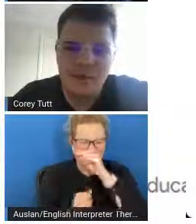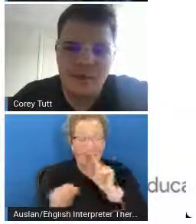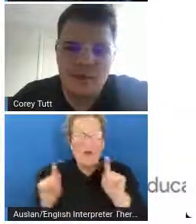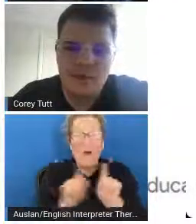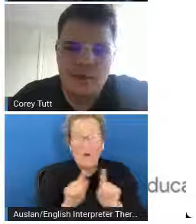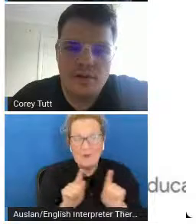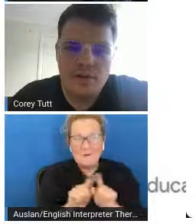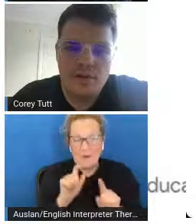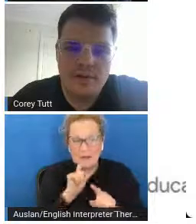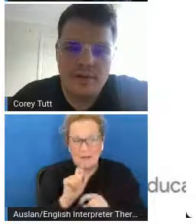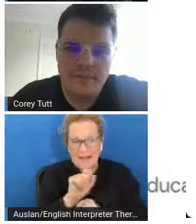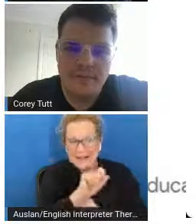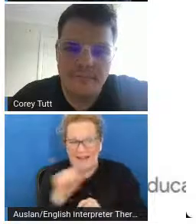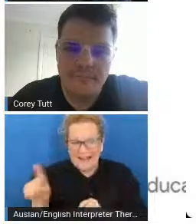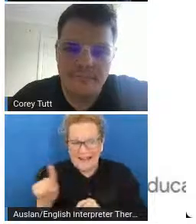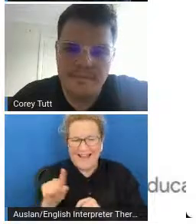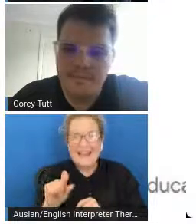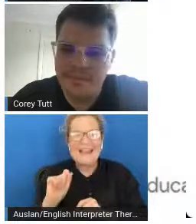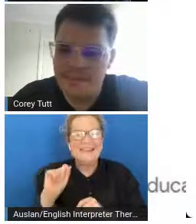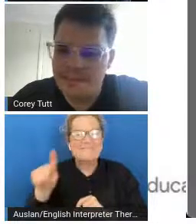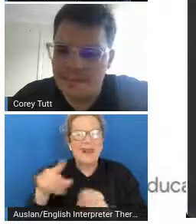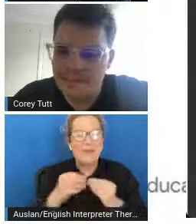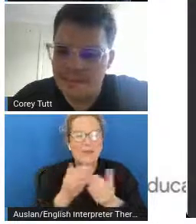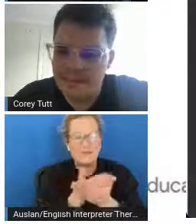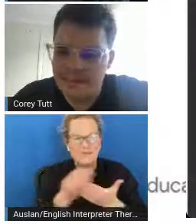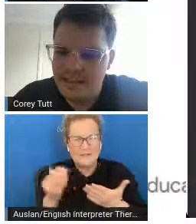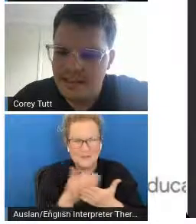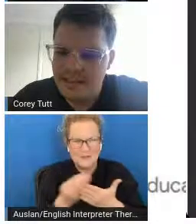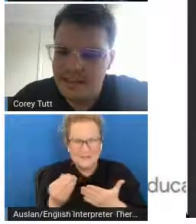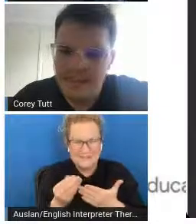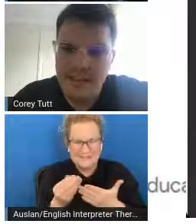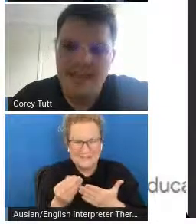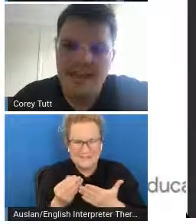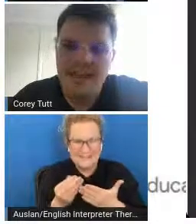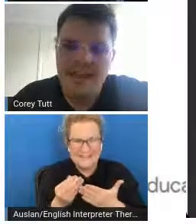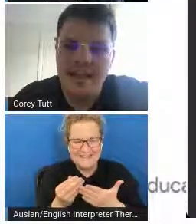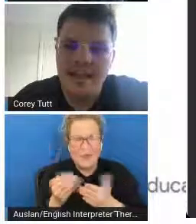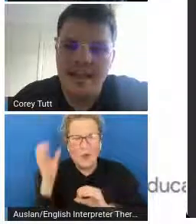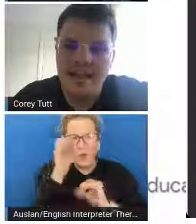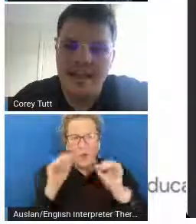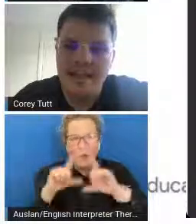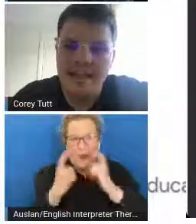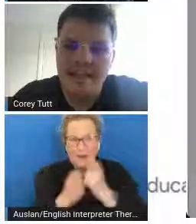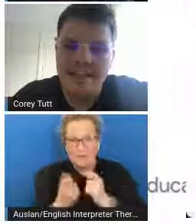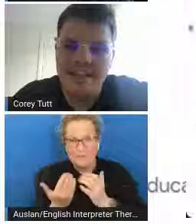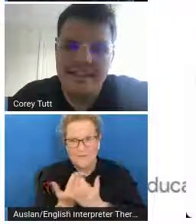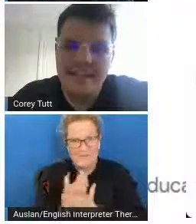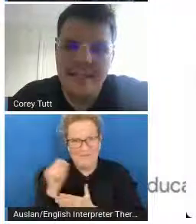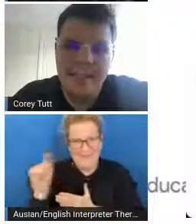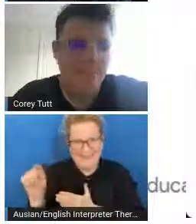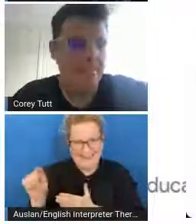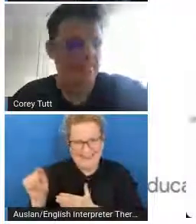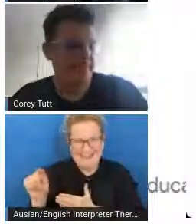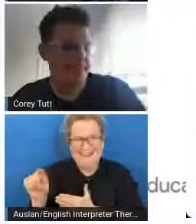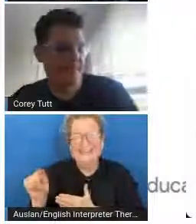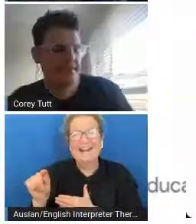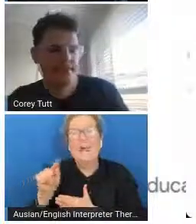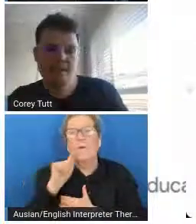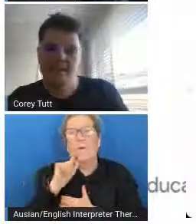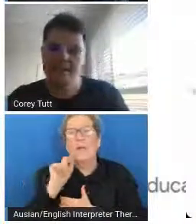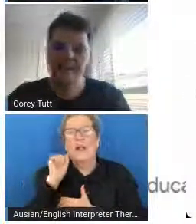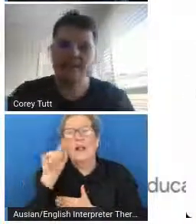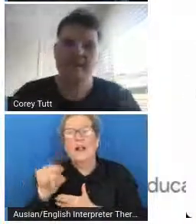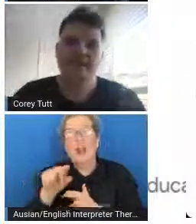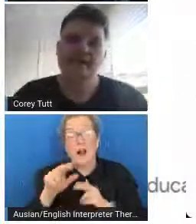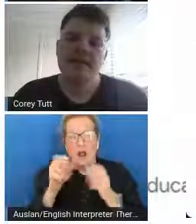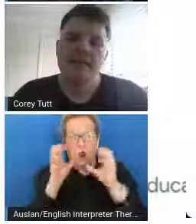you out a follow-up email with the resources. The resources will be in Google Classroom. And we are going to send you a Google form